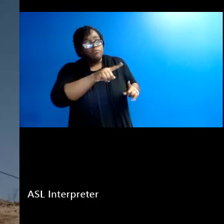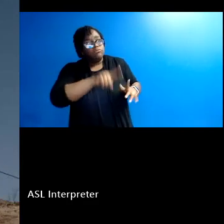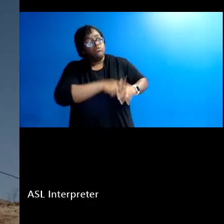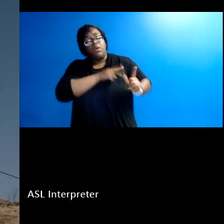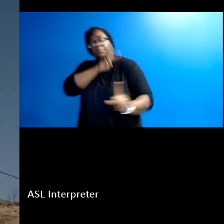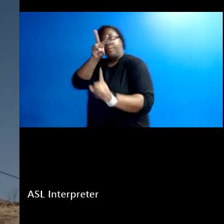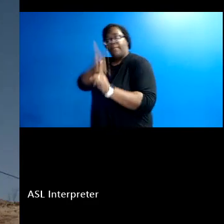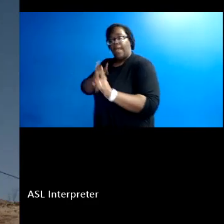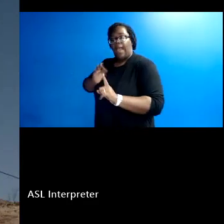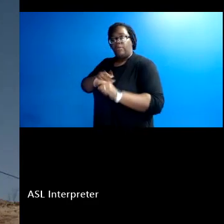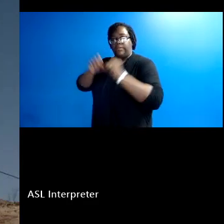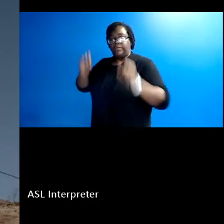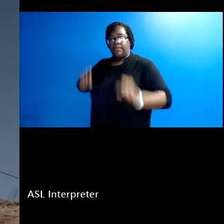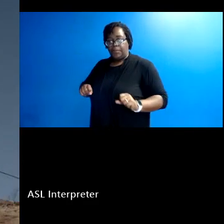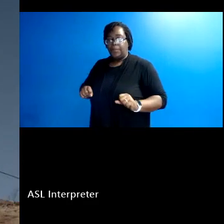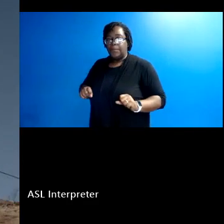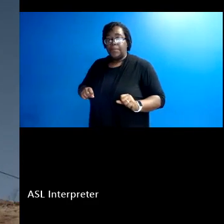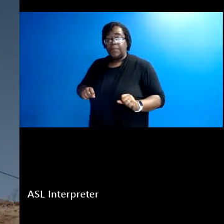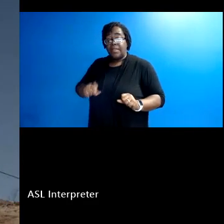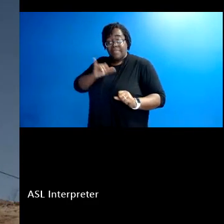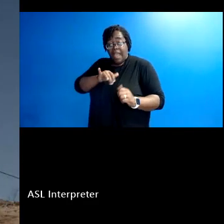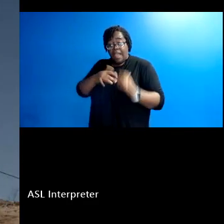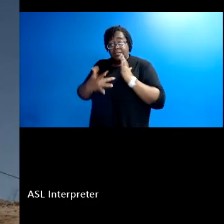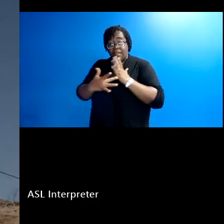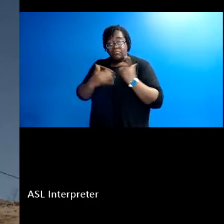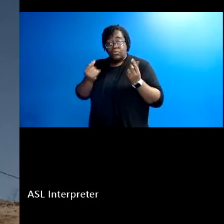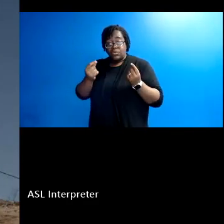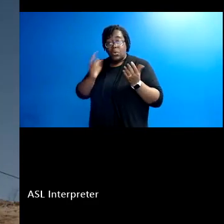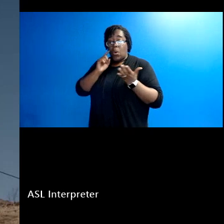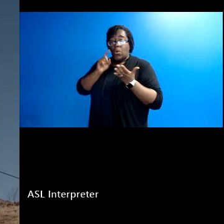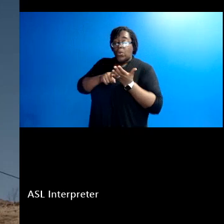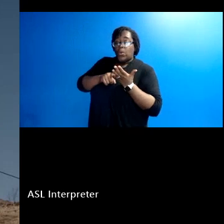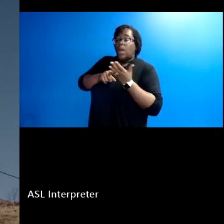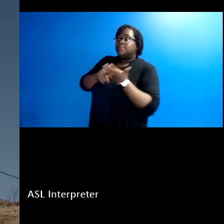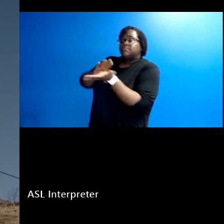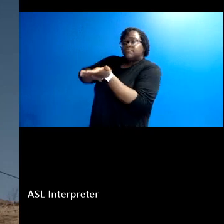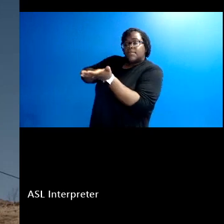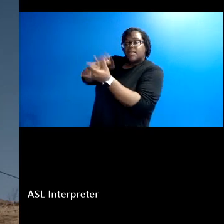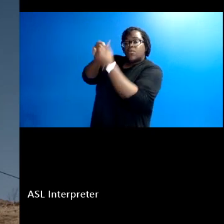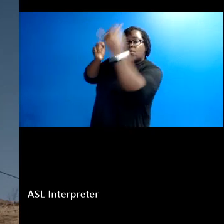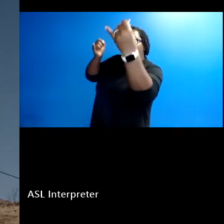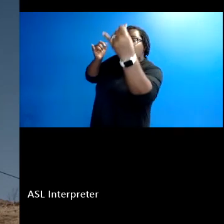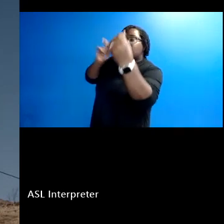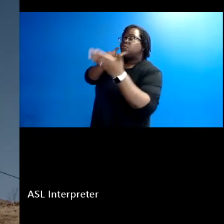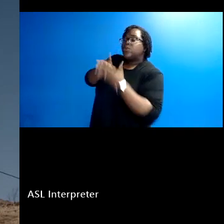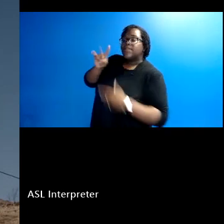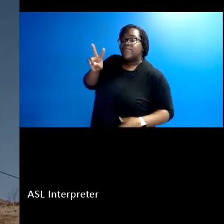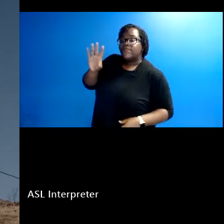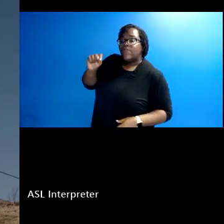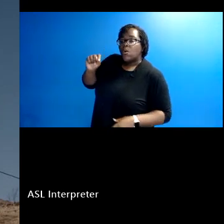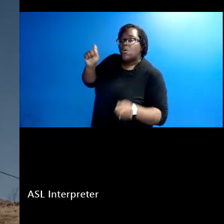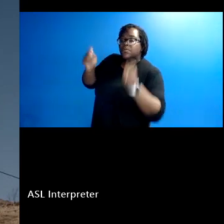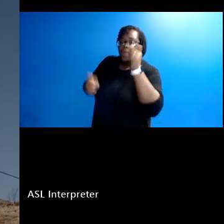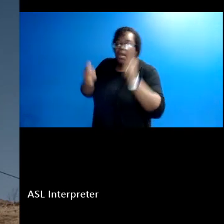this technology does is it senses the wires, and it can sense a voltage fluctuation on the wires and can shut off